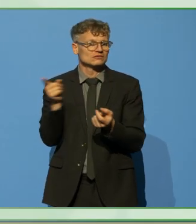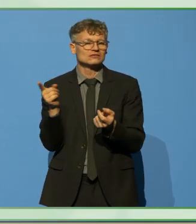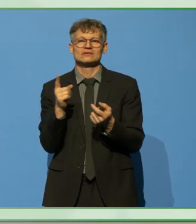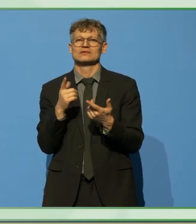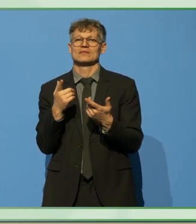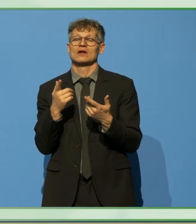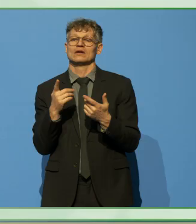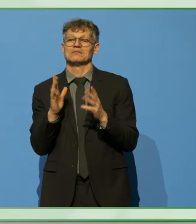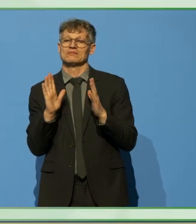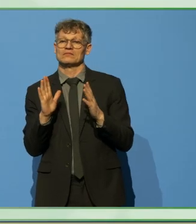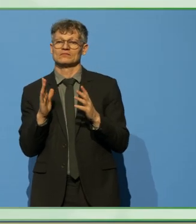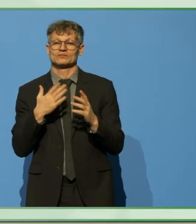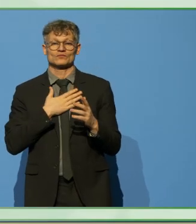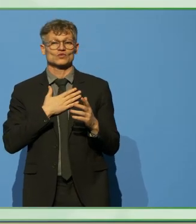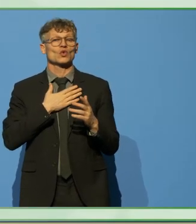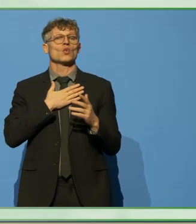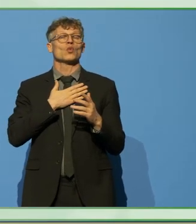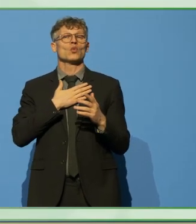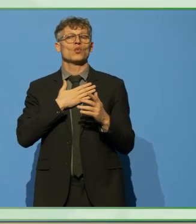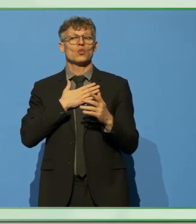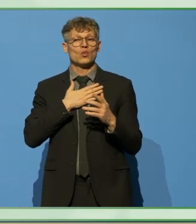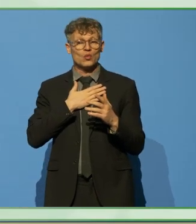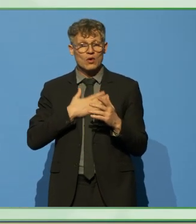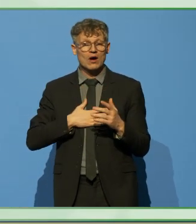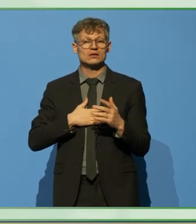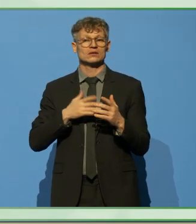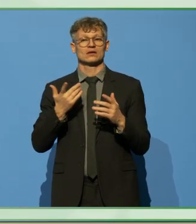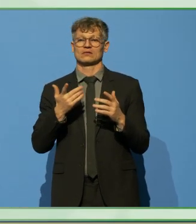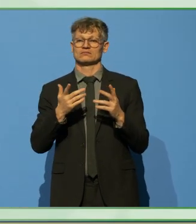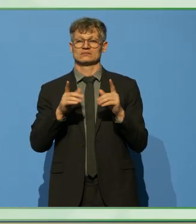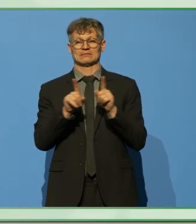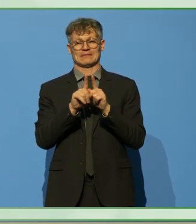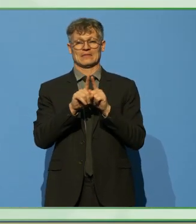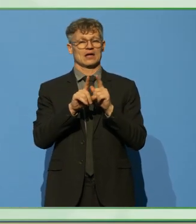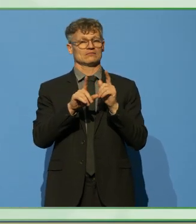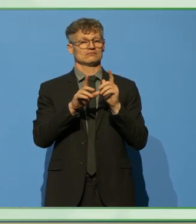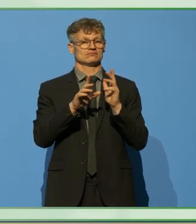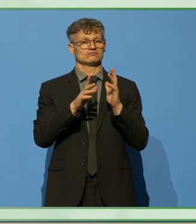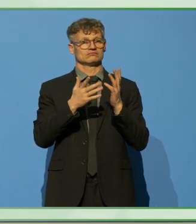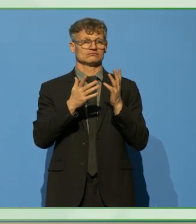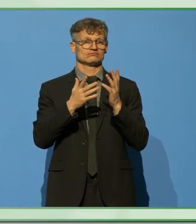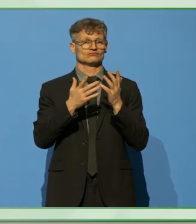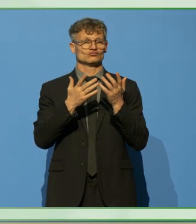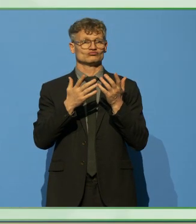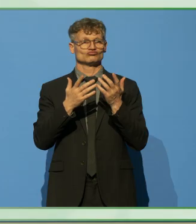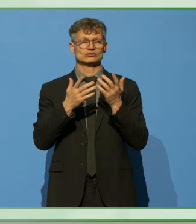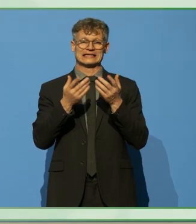legislative debate to make sure that the legislation really support the digital inclusiveness in the